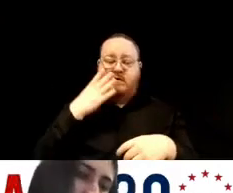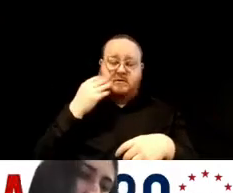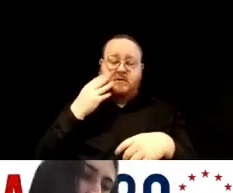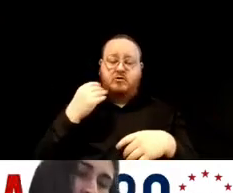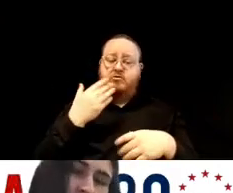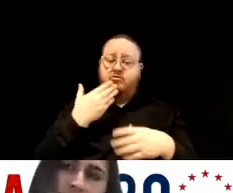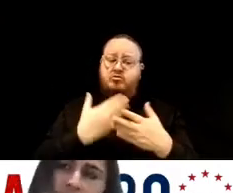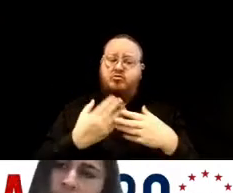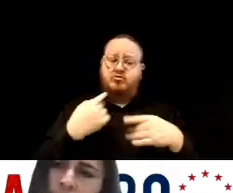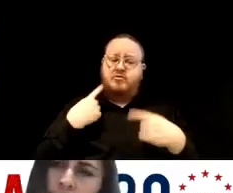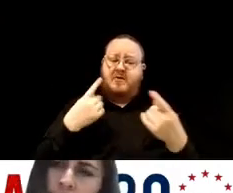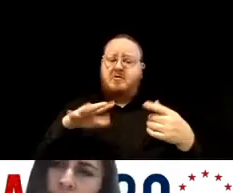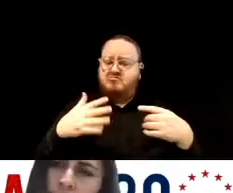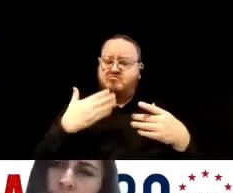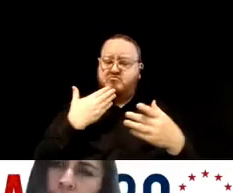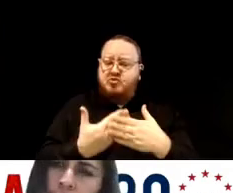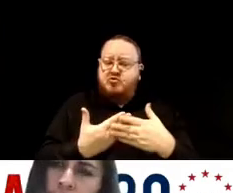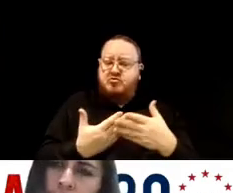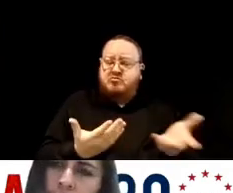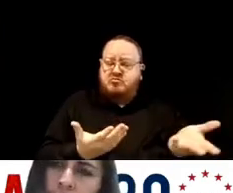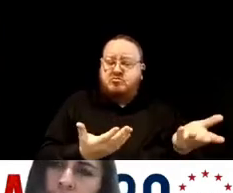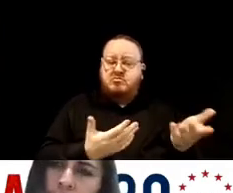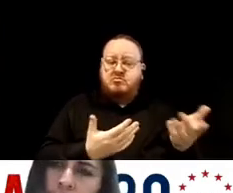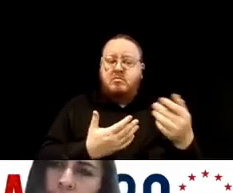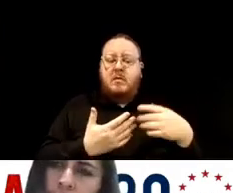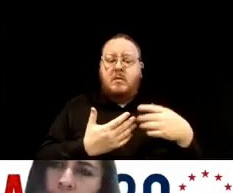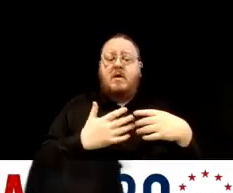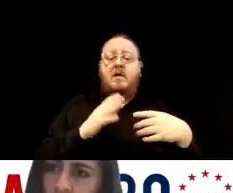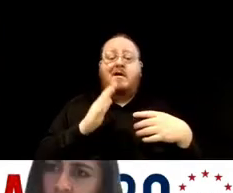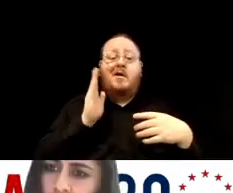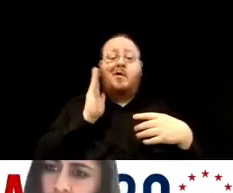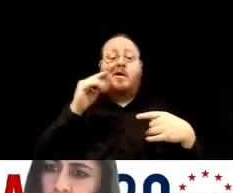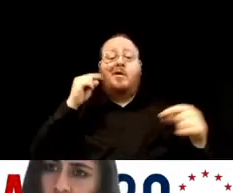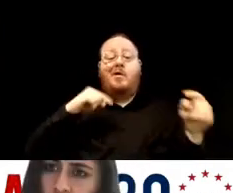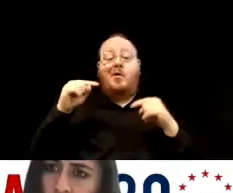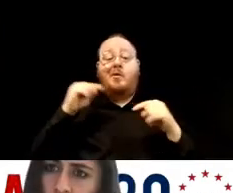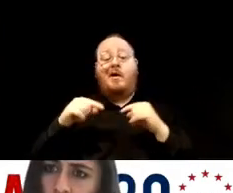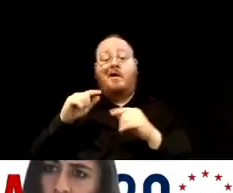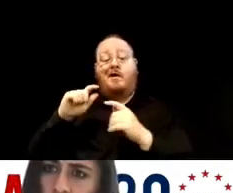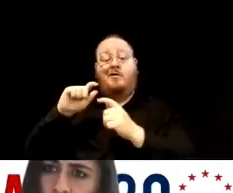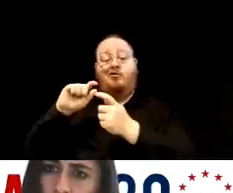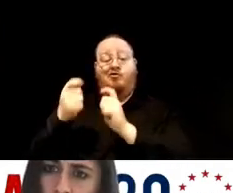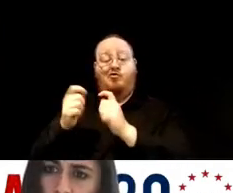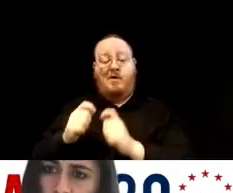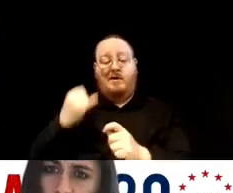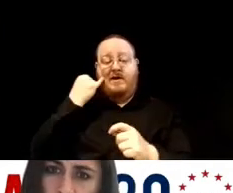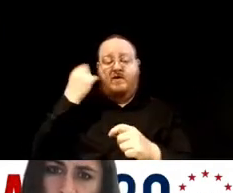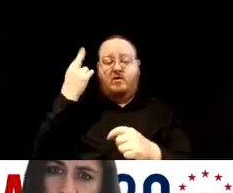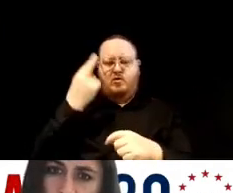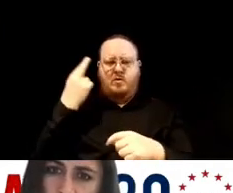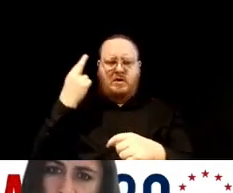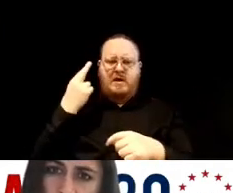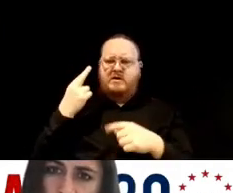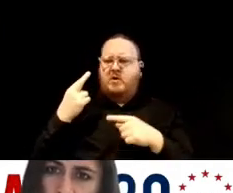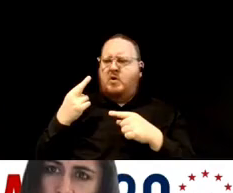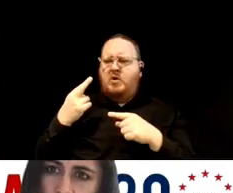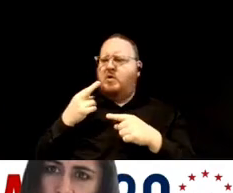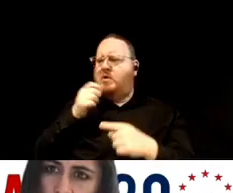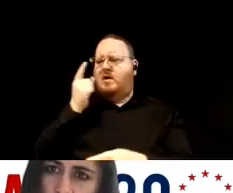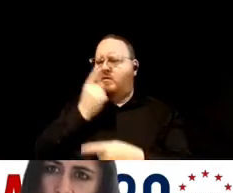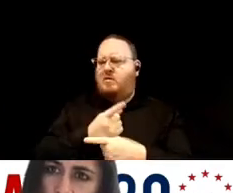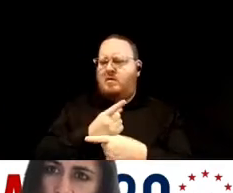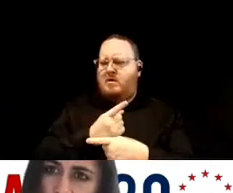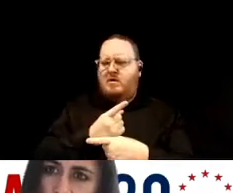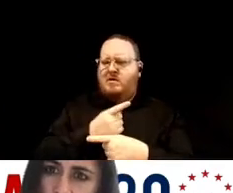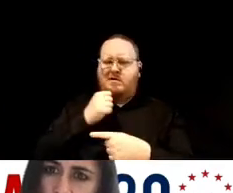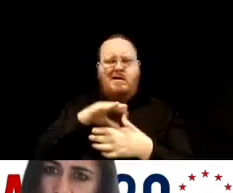far. It'll go back and correct things if it realizes that the word it used isn't fitting the context of the